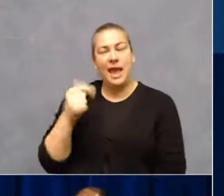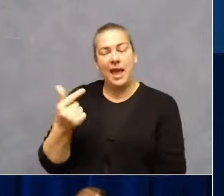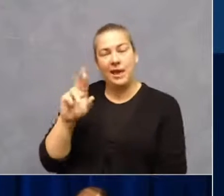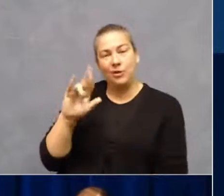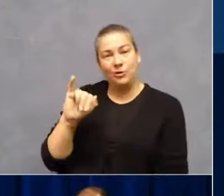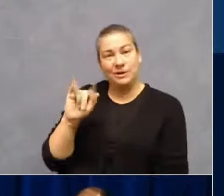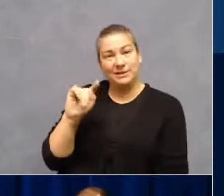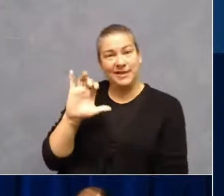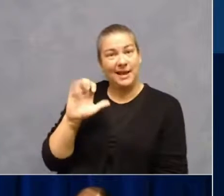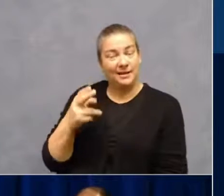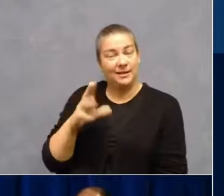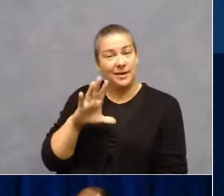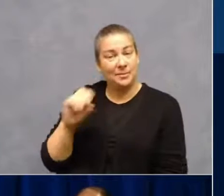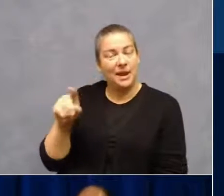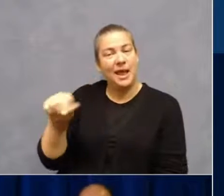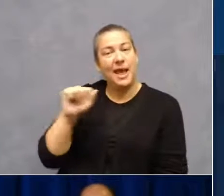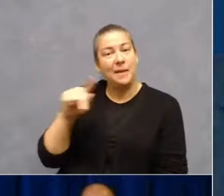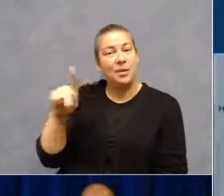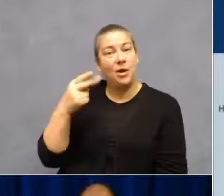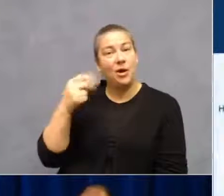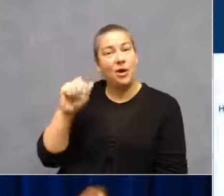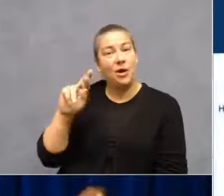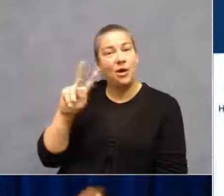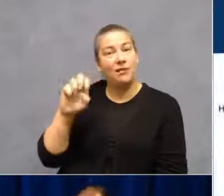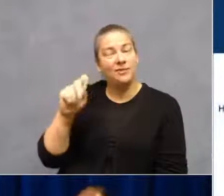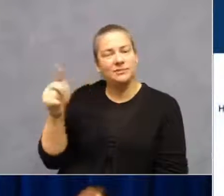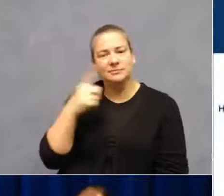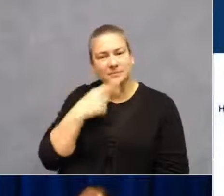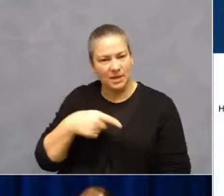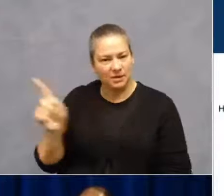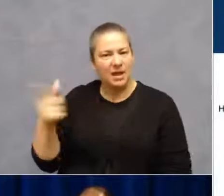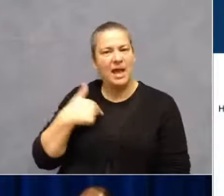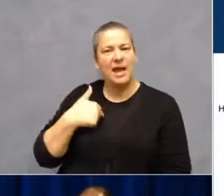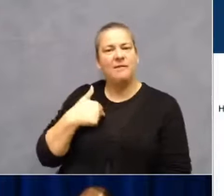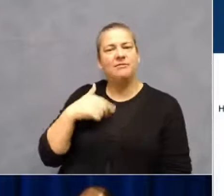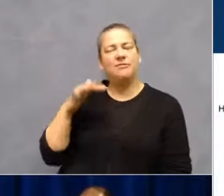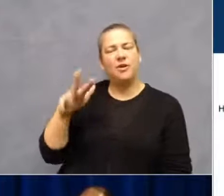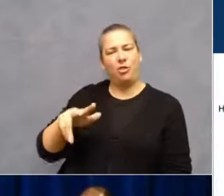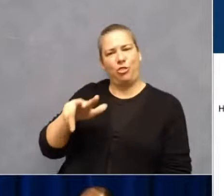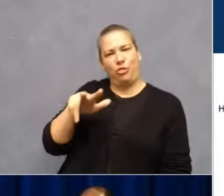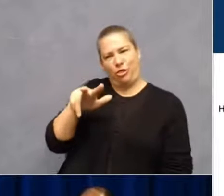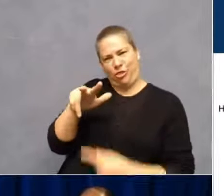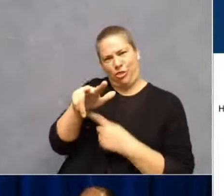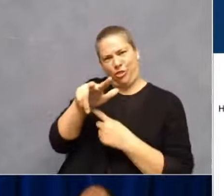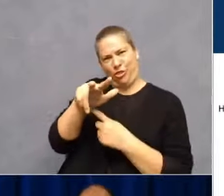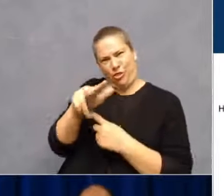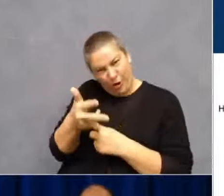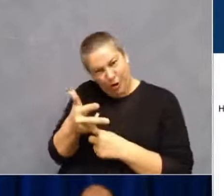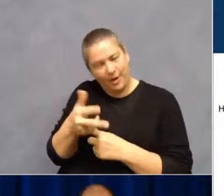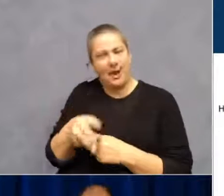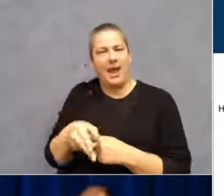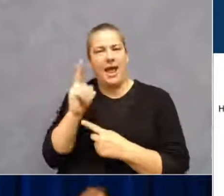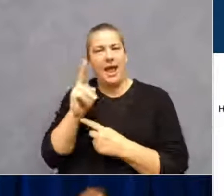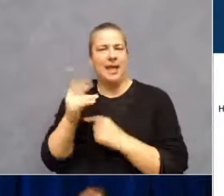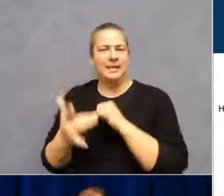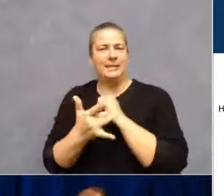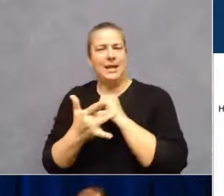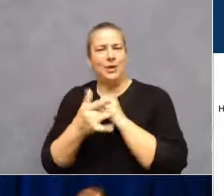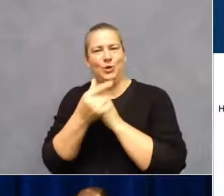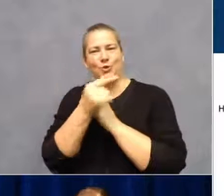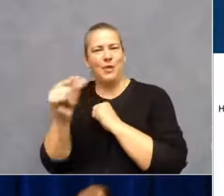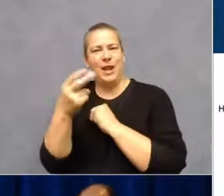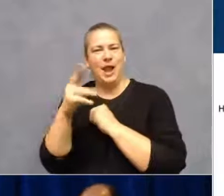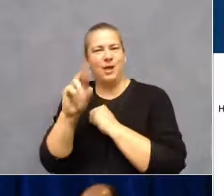recently announced construction has begun on its 3rd high-tech greenhouse in Central